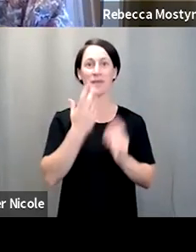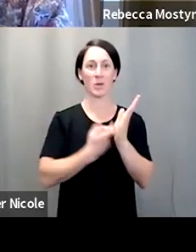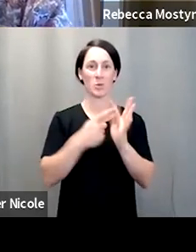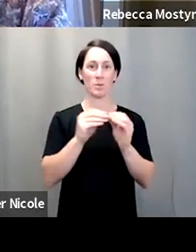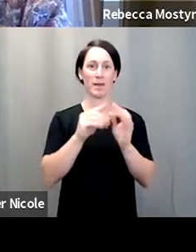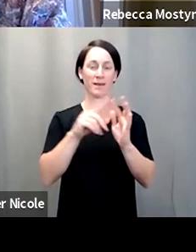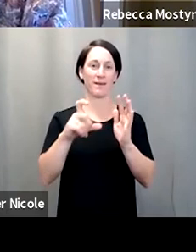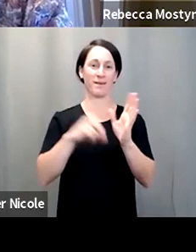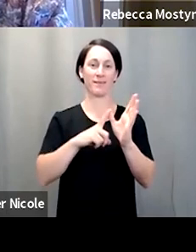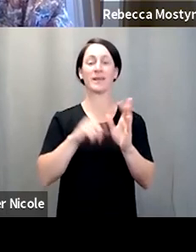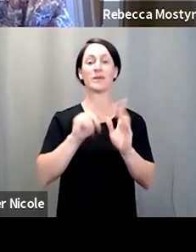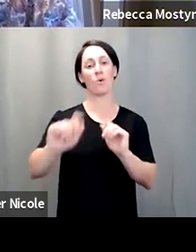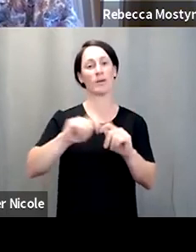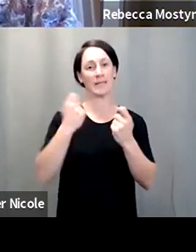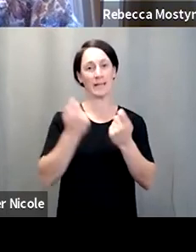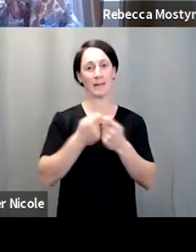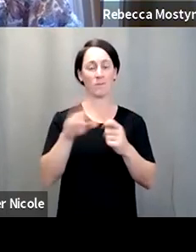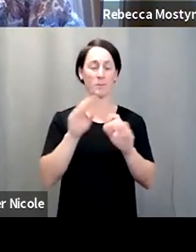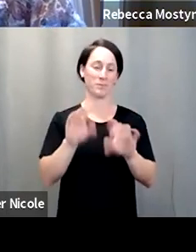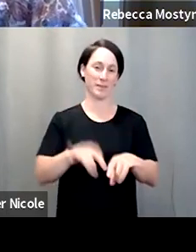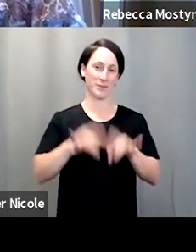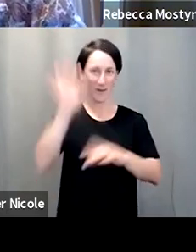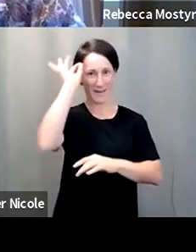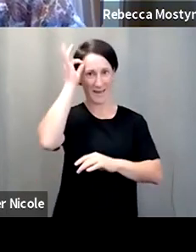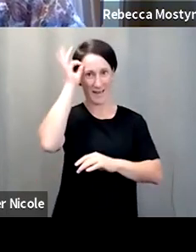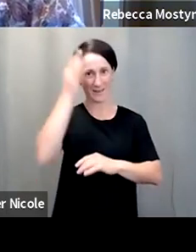at the Australia Council for hosting this discussion.